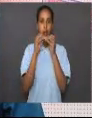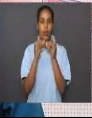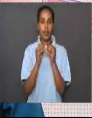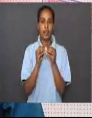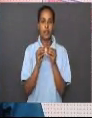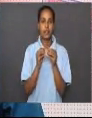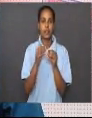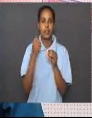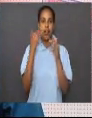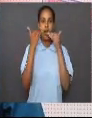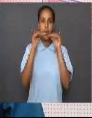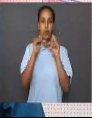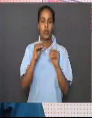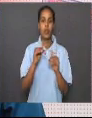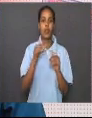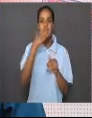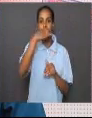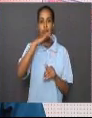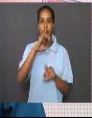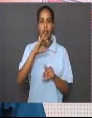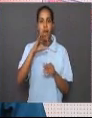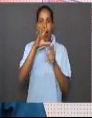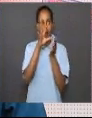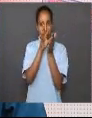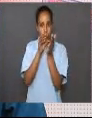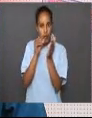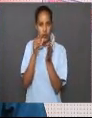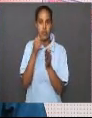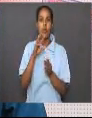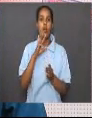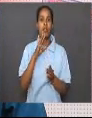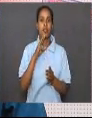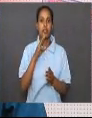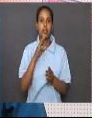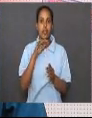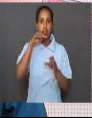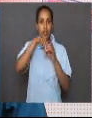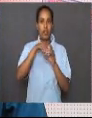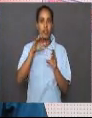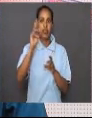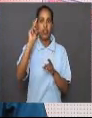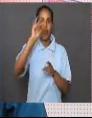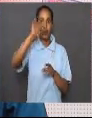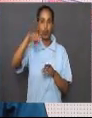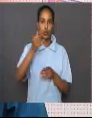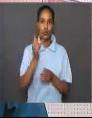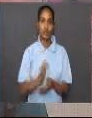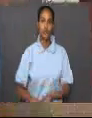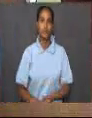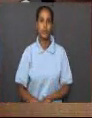Calculate the amount of heat absorbed by the water in kilojoules.